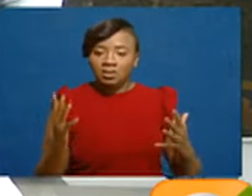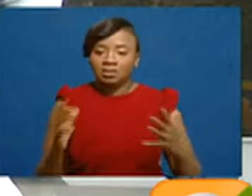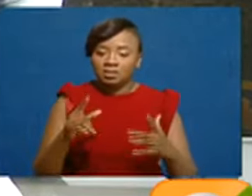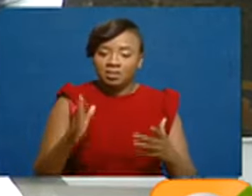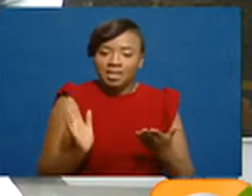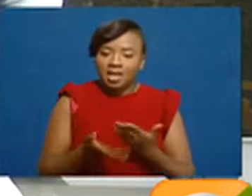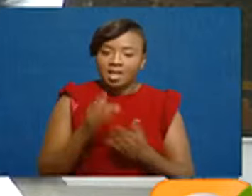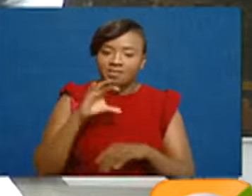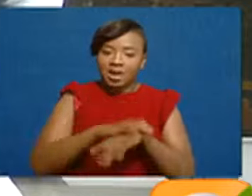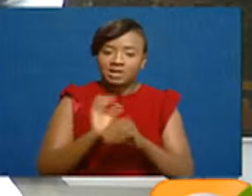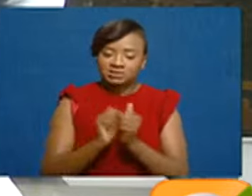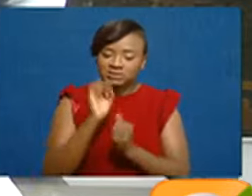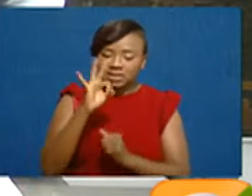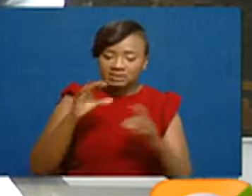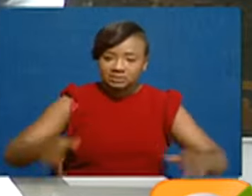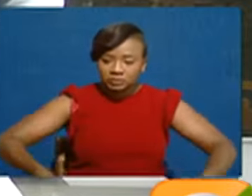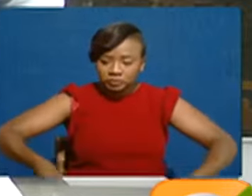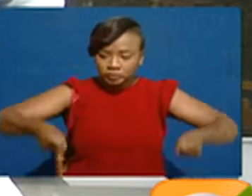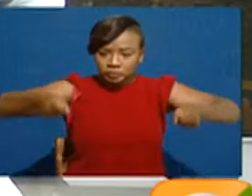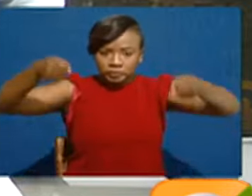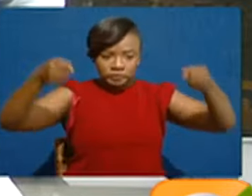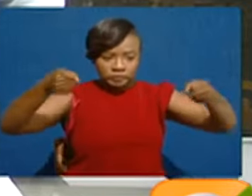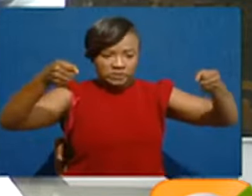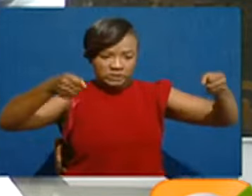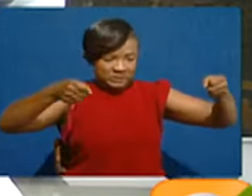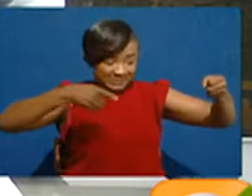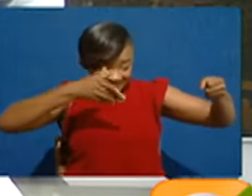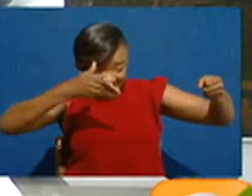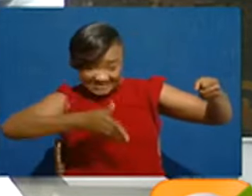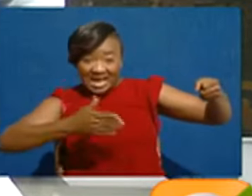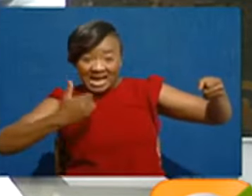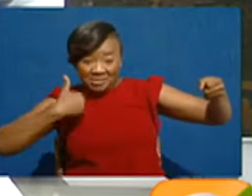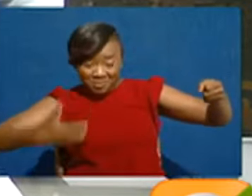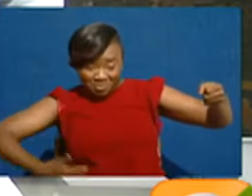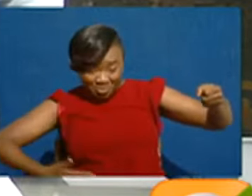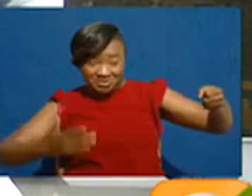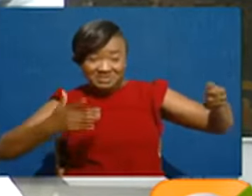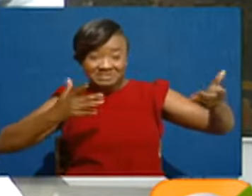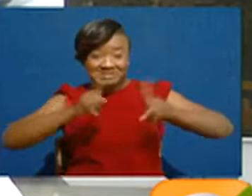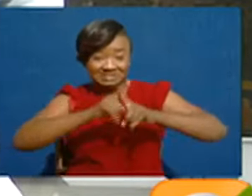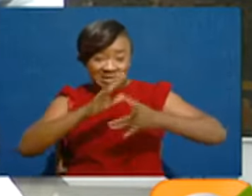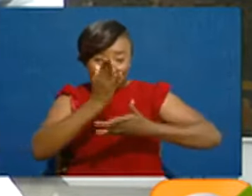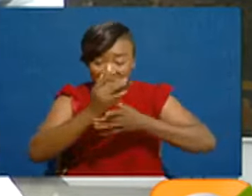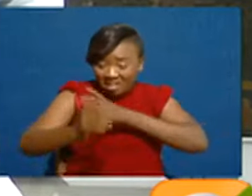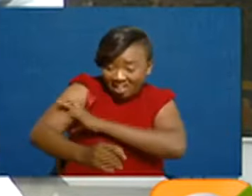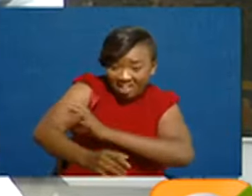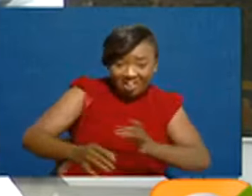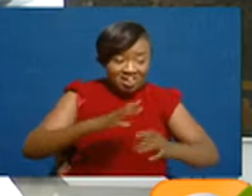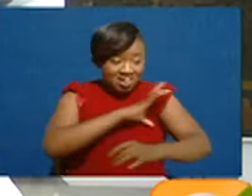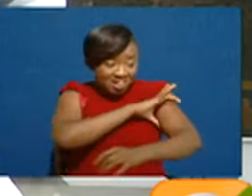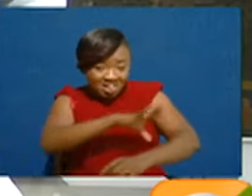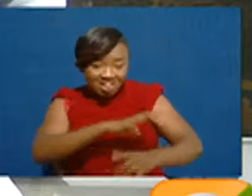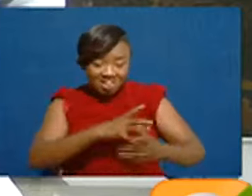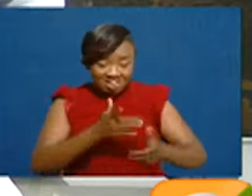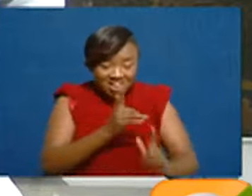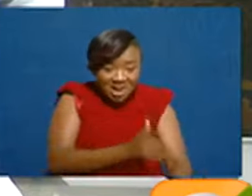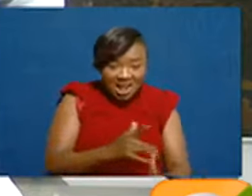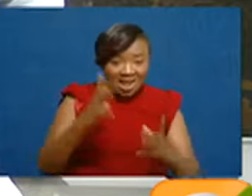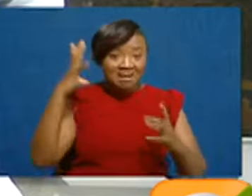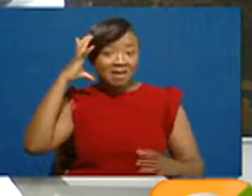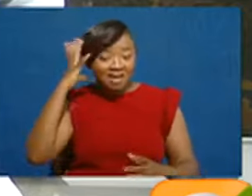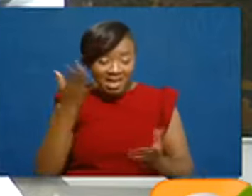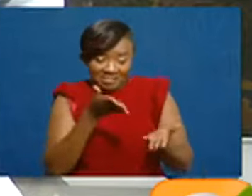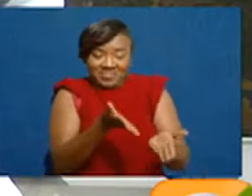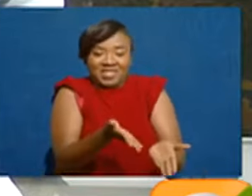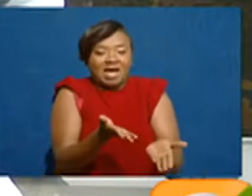remove 13 sacks containing bodies and body parts over the weekend of horror witnessed in the capital